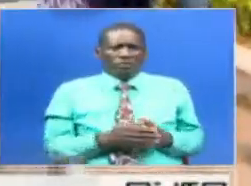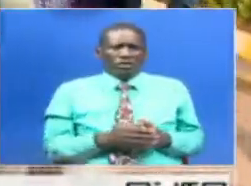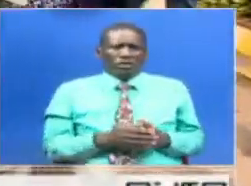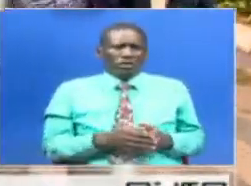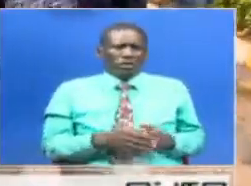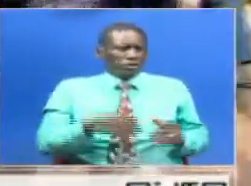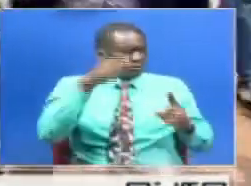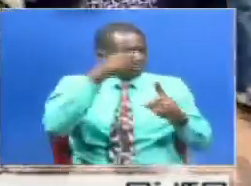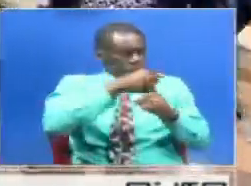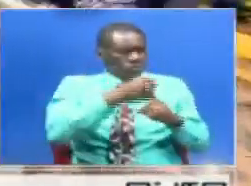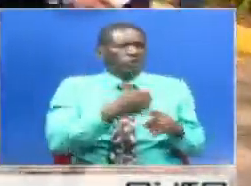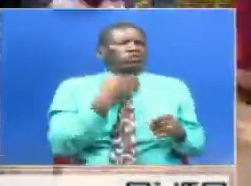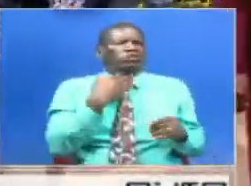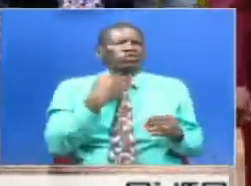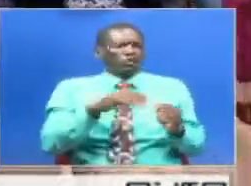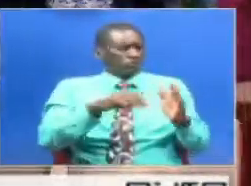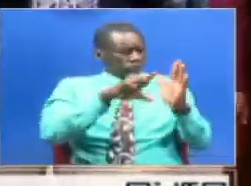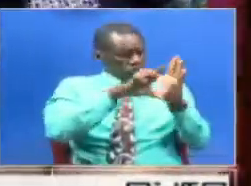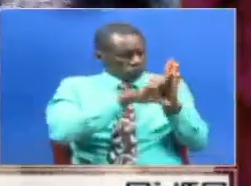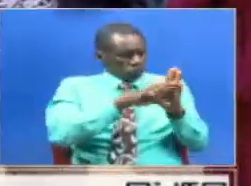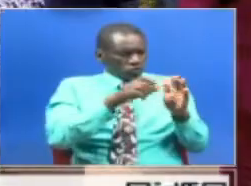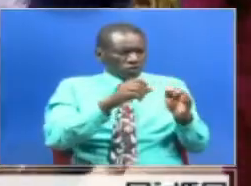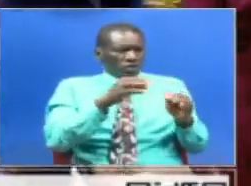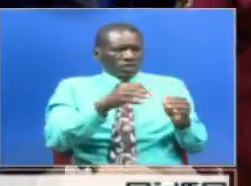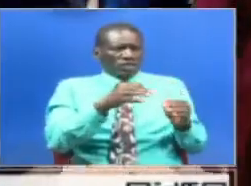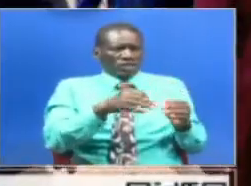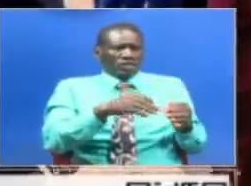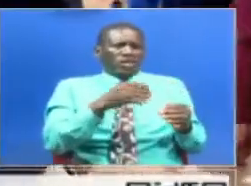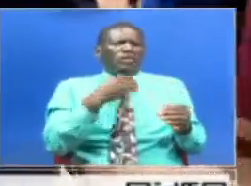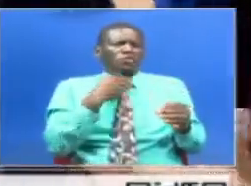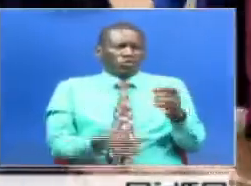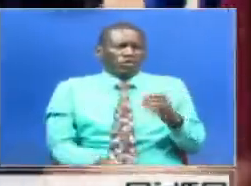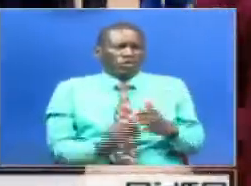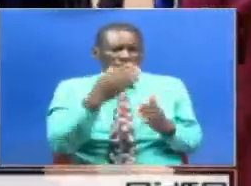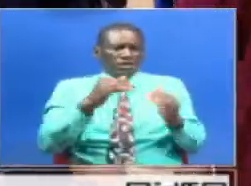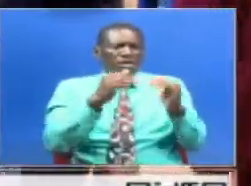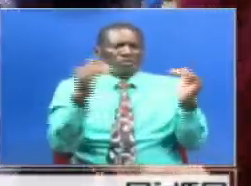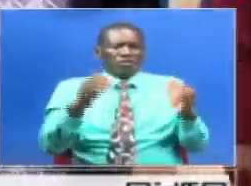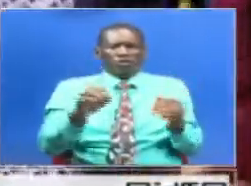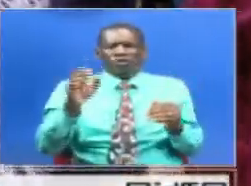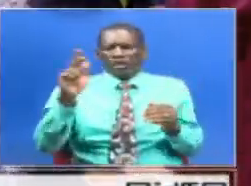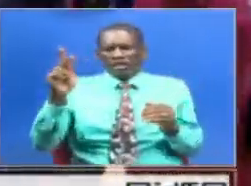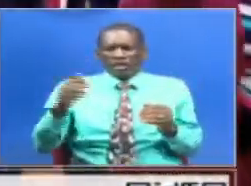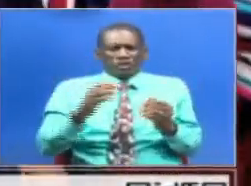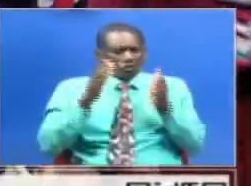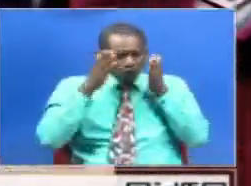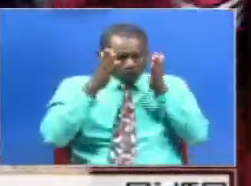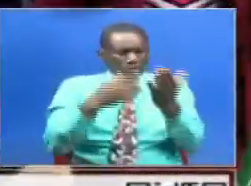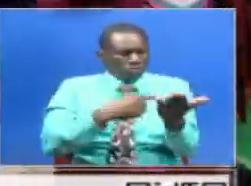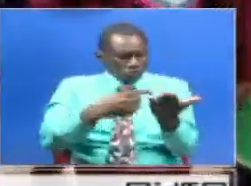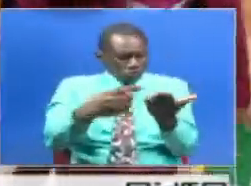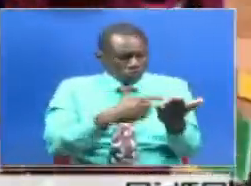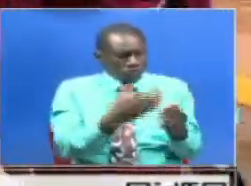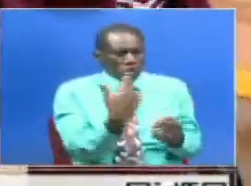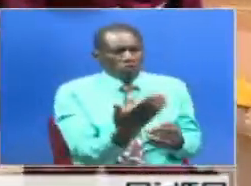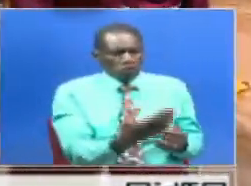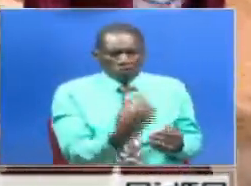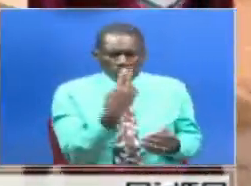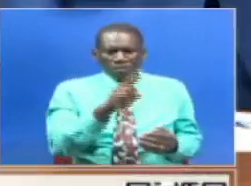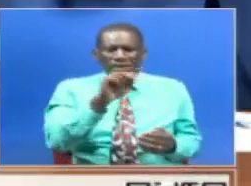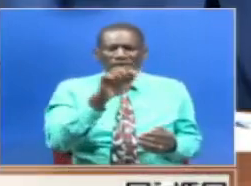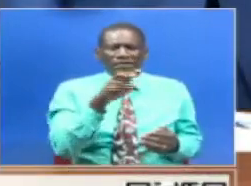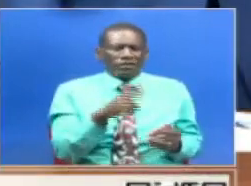have the interim measures implemented, also seeking to establish the level of KK's commitment to the talks. A document seen by